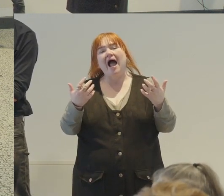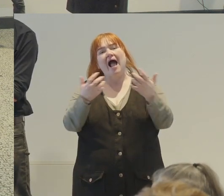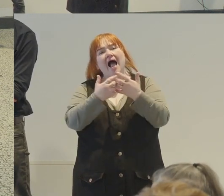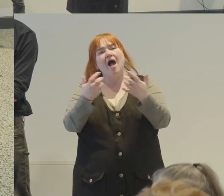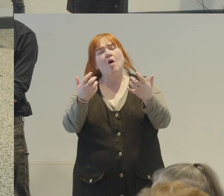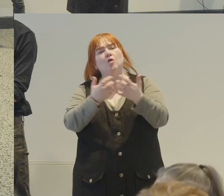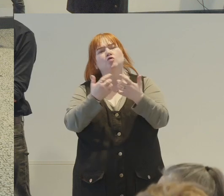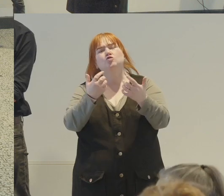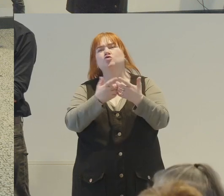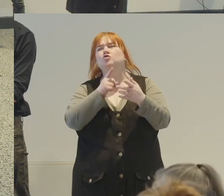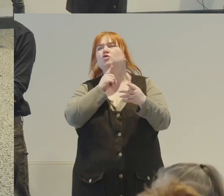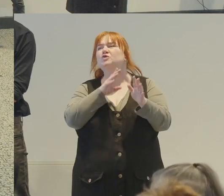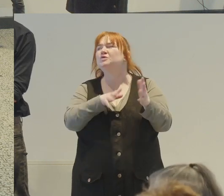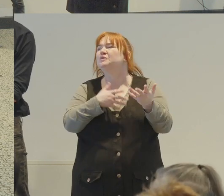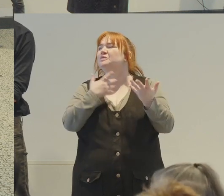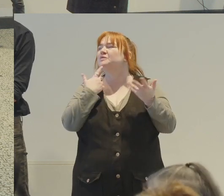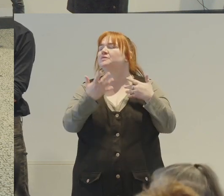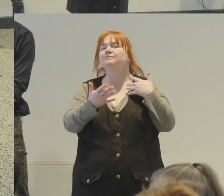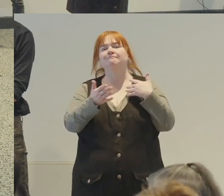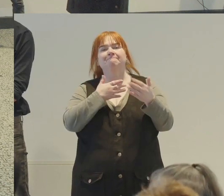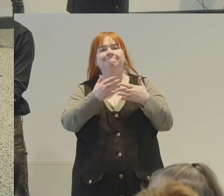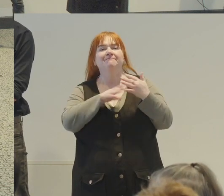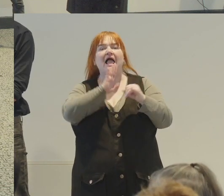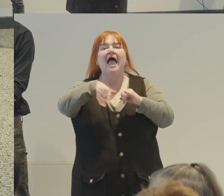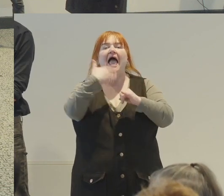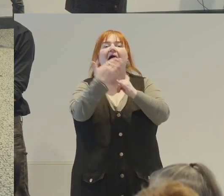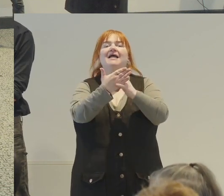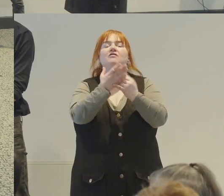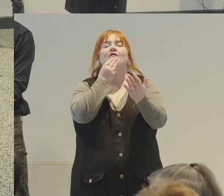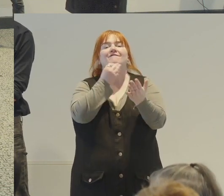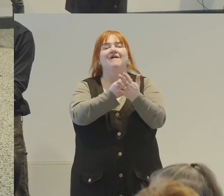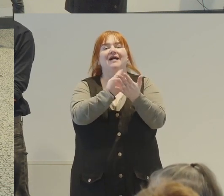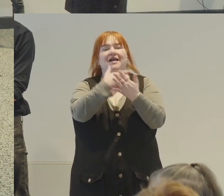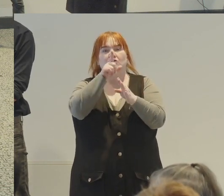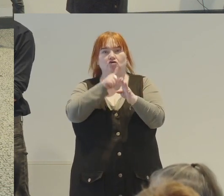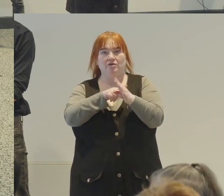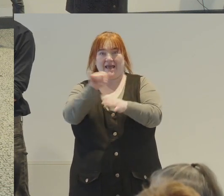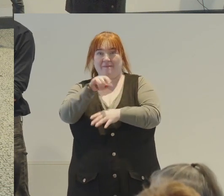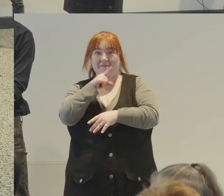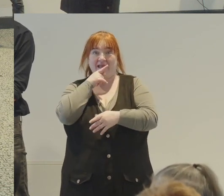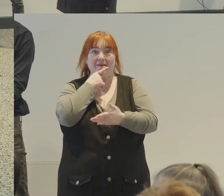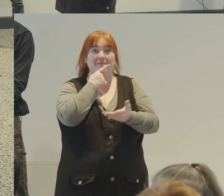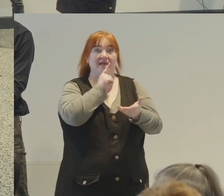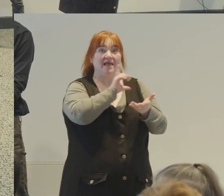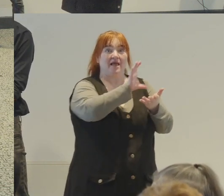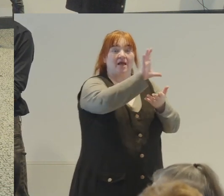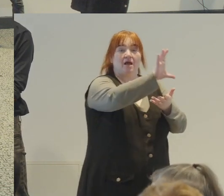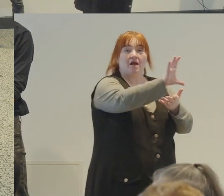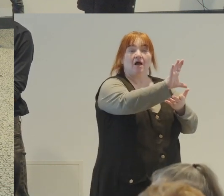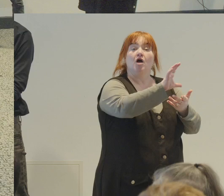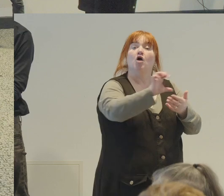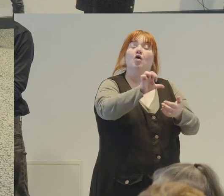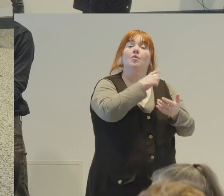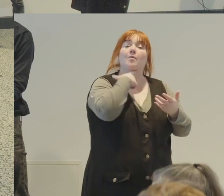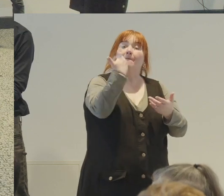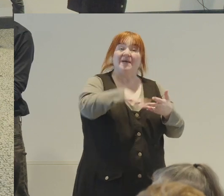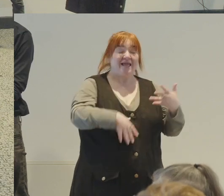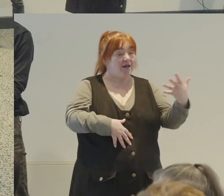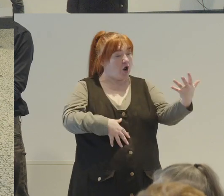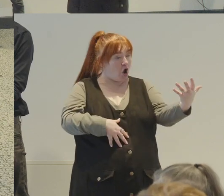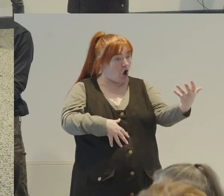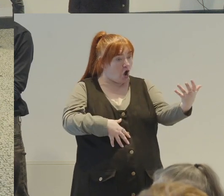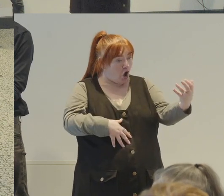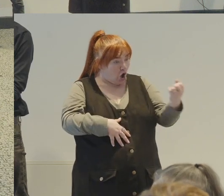financial years and obviously money that was in 1 year and now he's being paid over and into